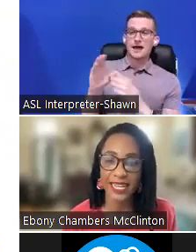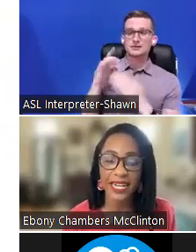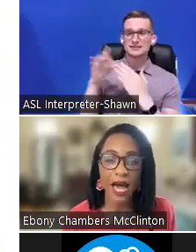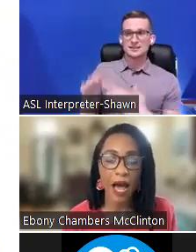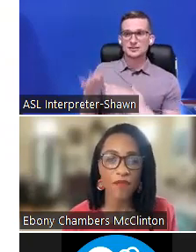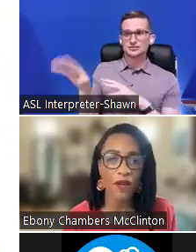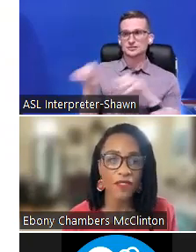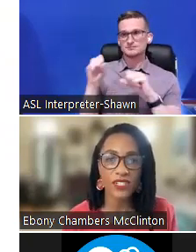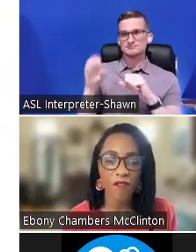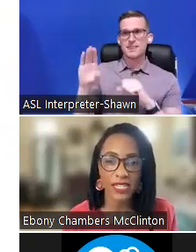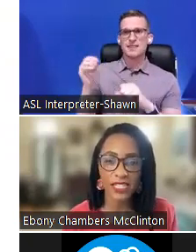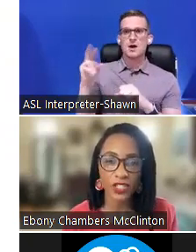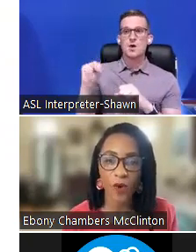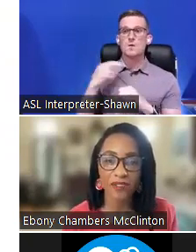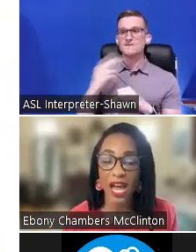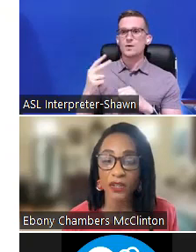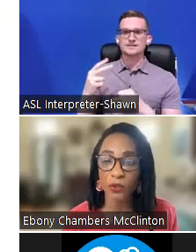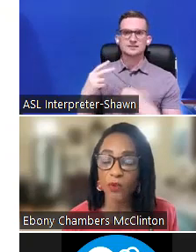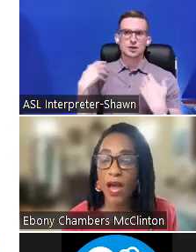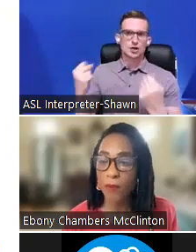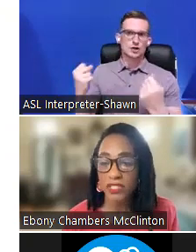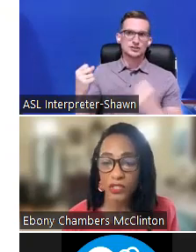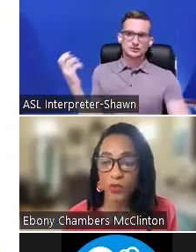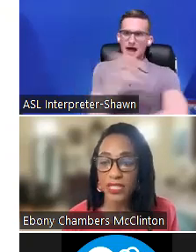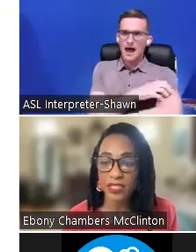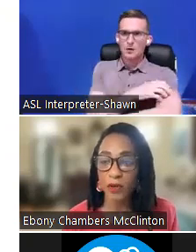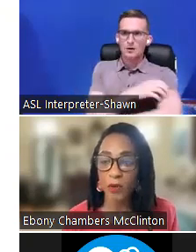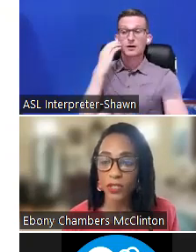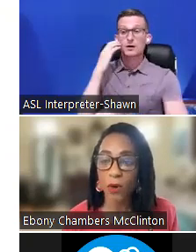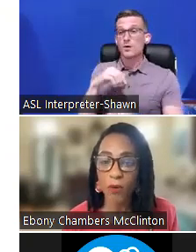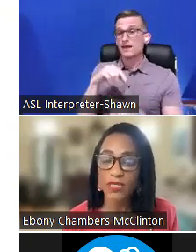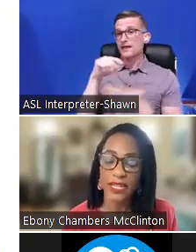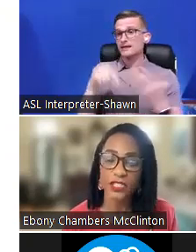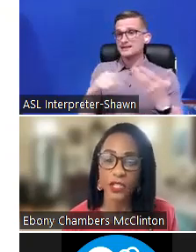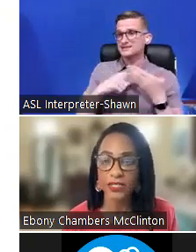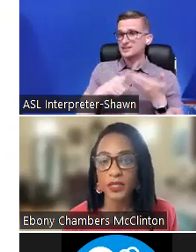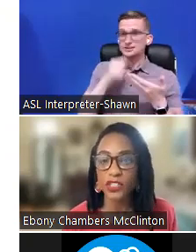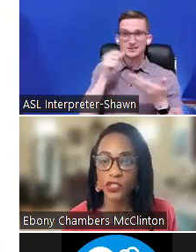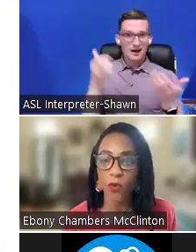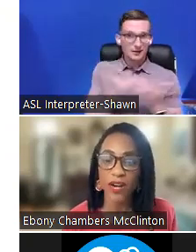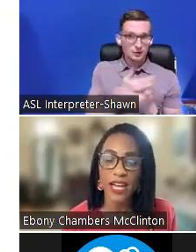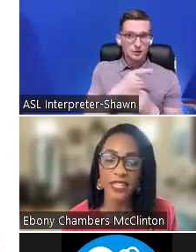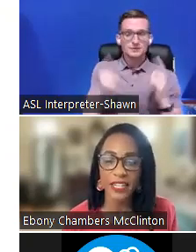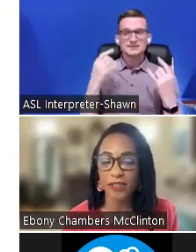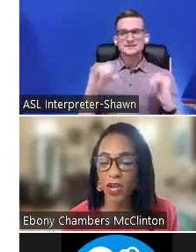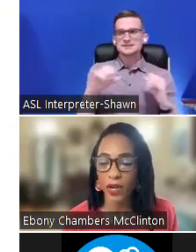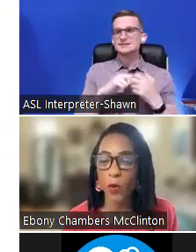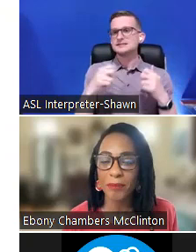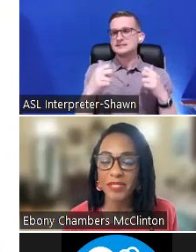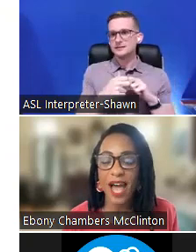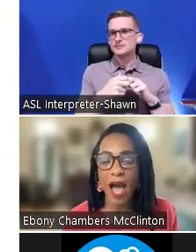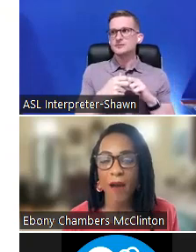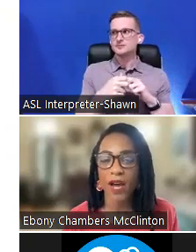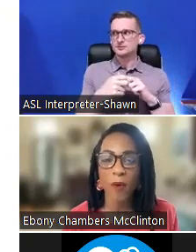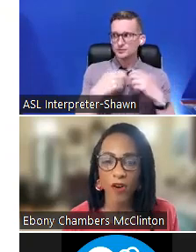recognize that these conversations, while not new, are still really difficult to hold and to ensure that leaders are